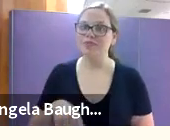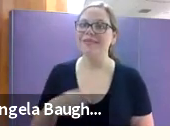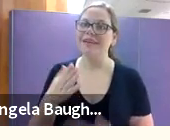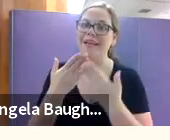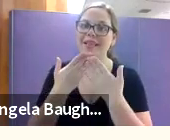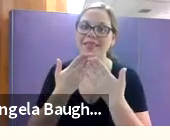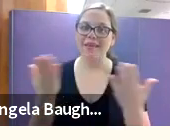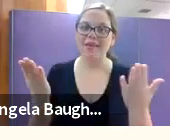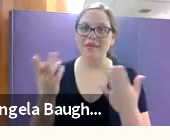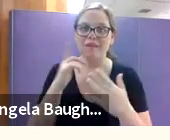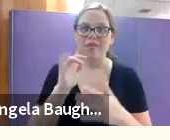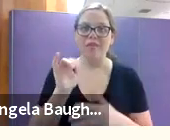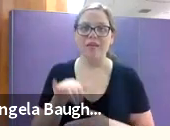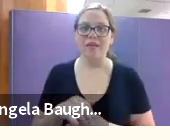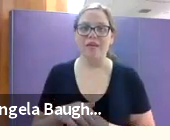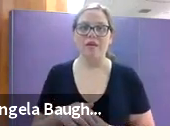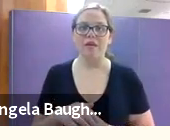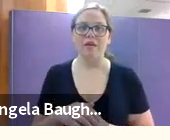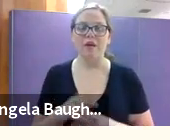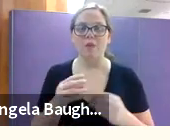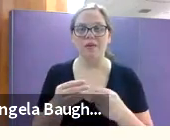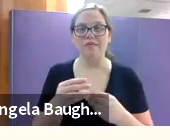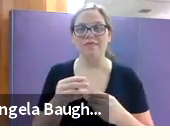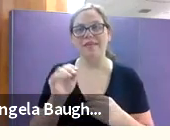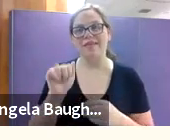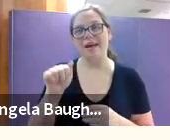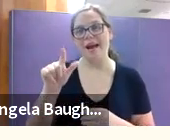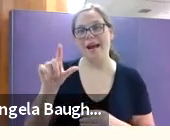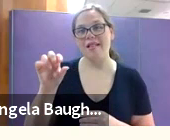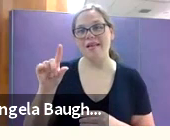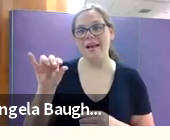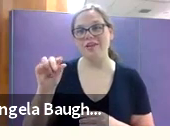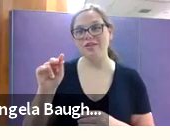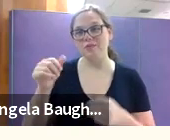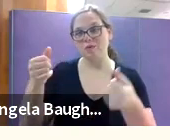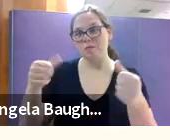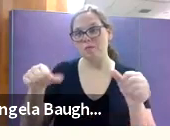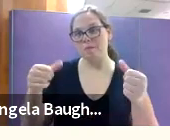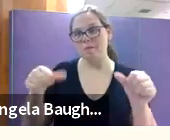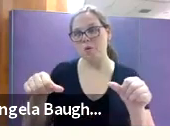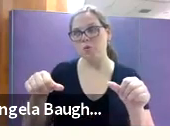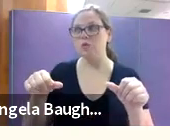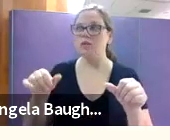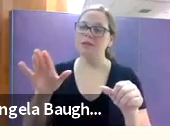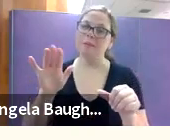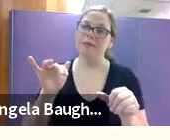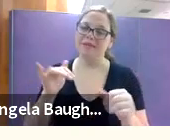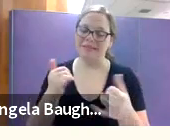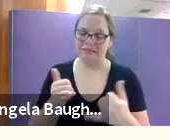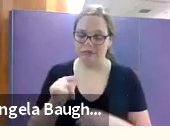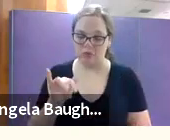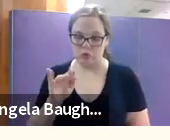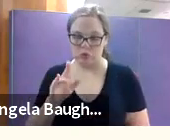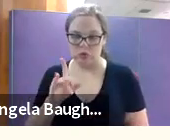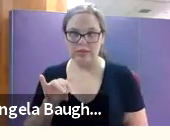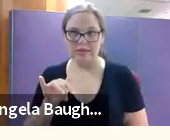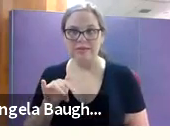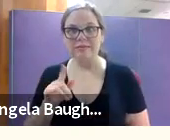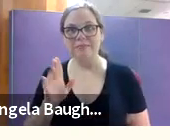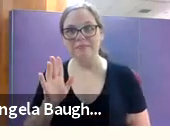all. And we will get those allocations posted by, it's already July 21st, but the end of the